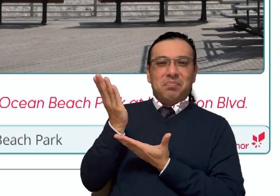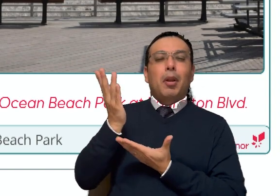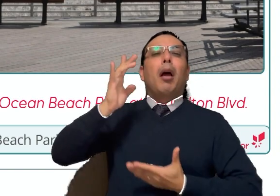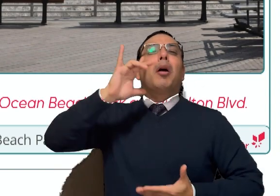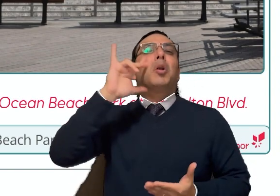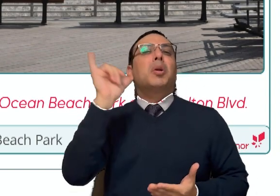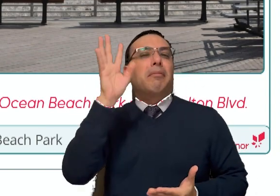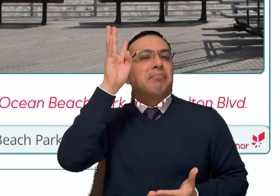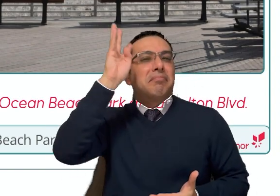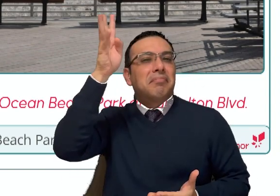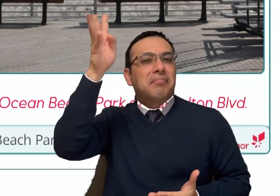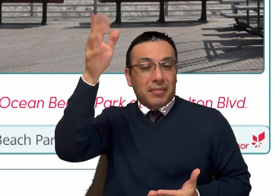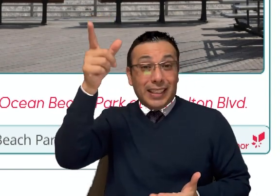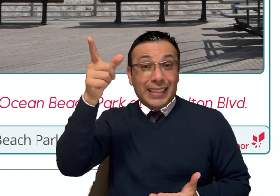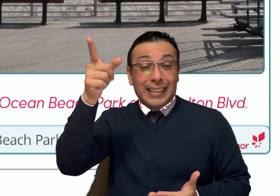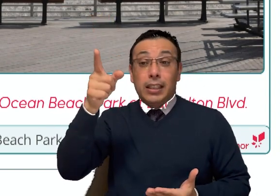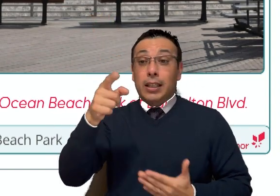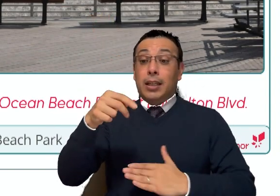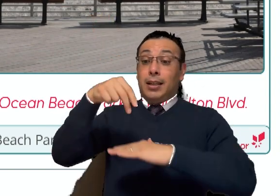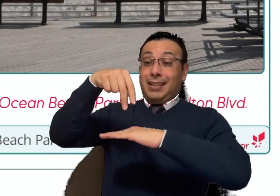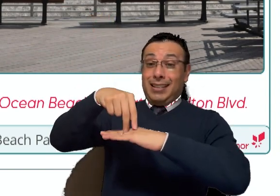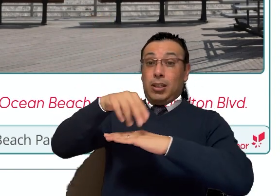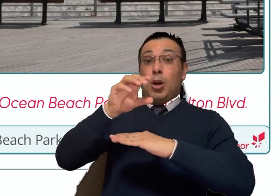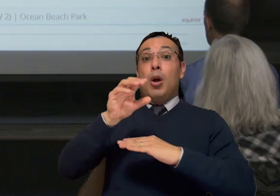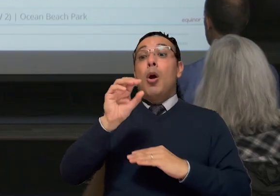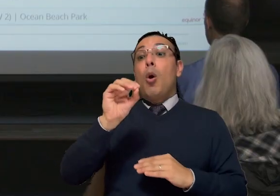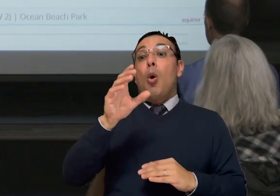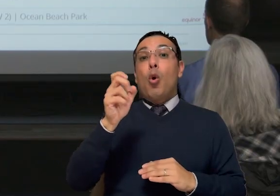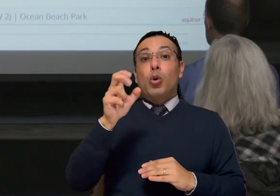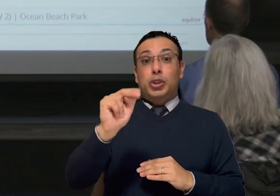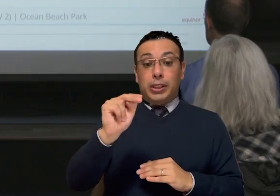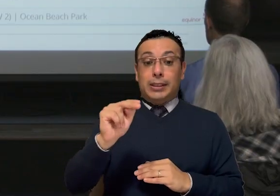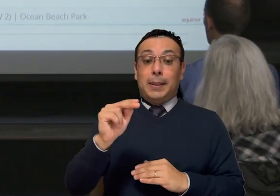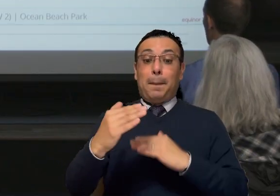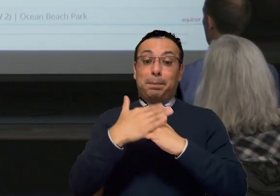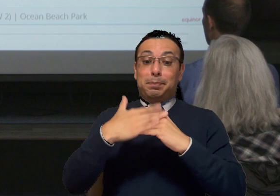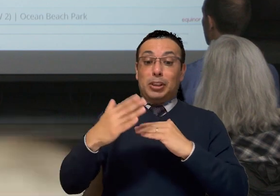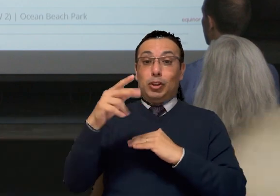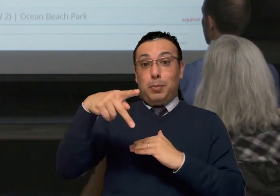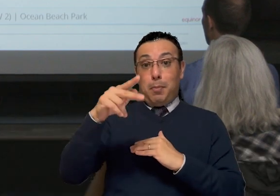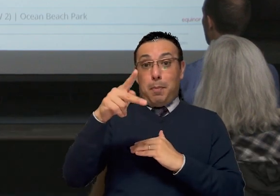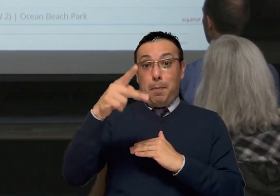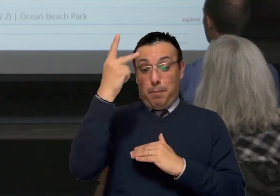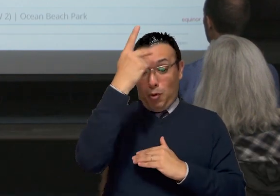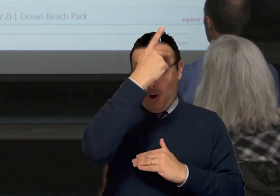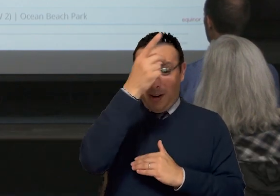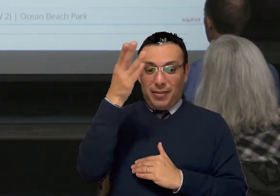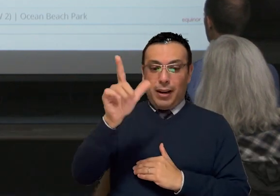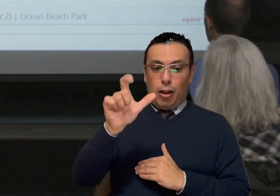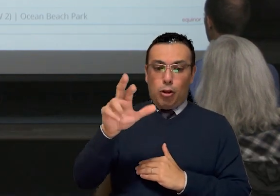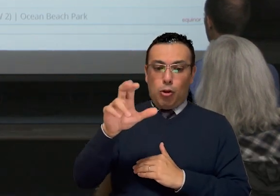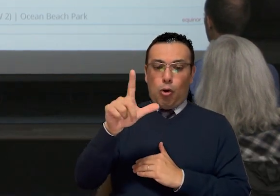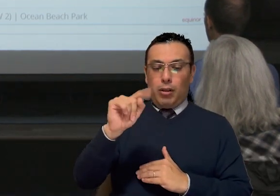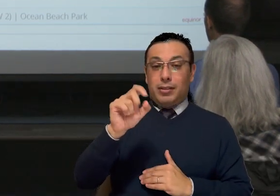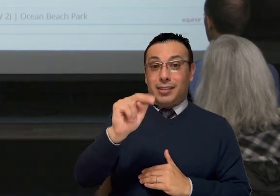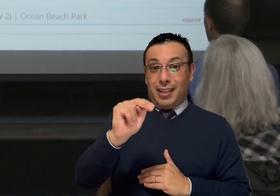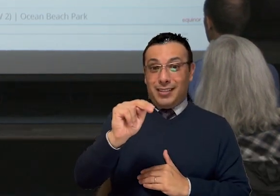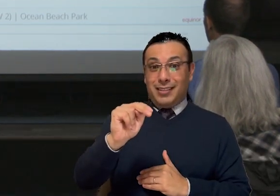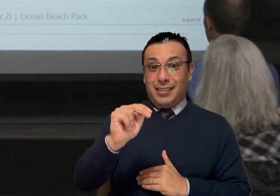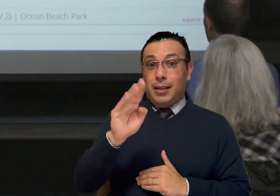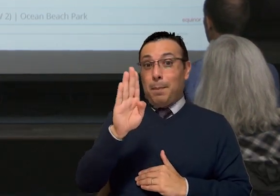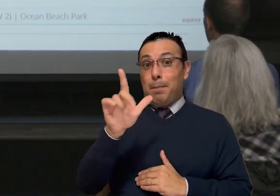see from the shore at Ocean Beach Park at Laurelton Boulevard. I want to remind you, visibility from the shore is dependent on the